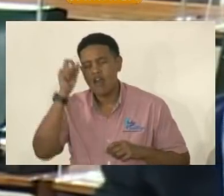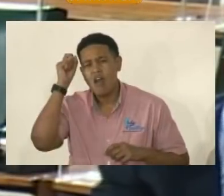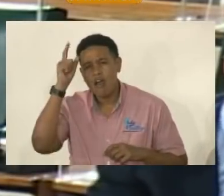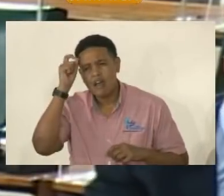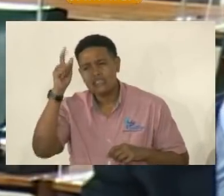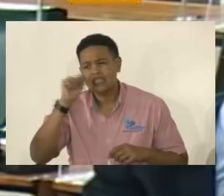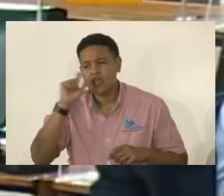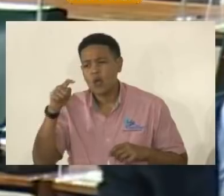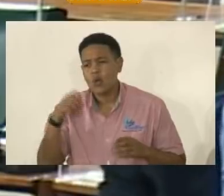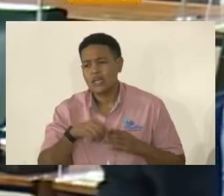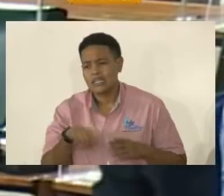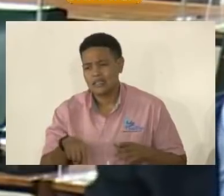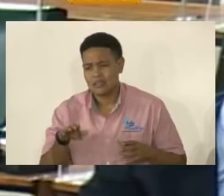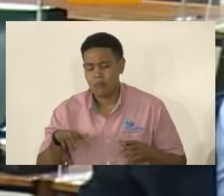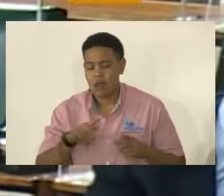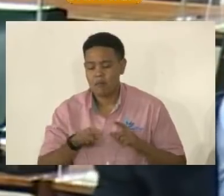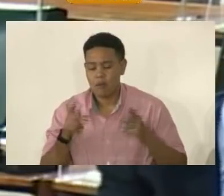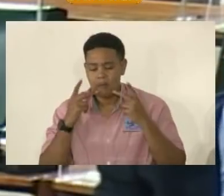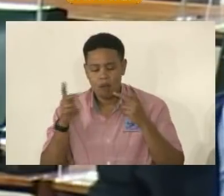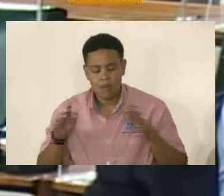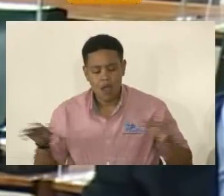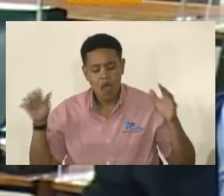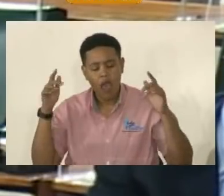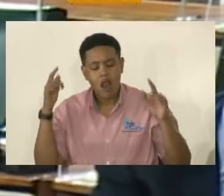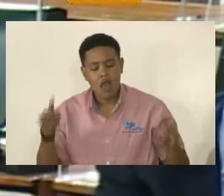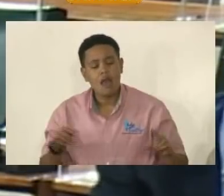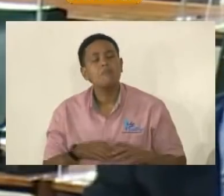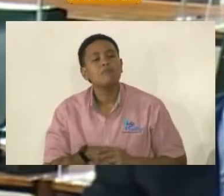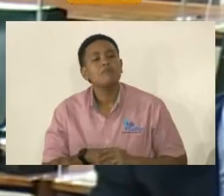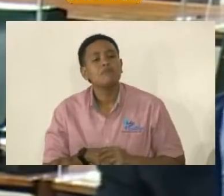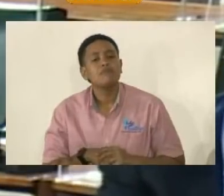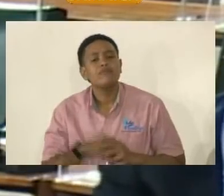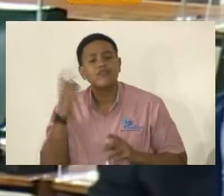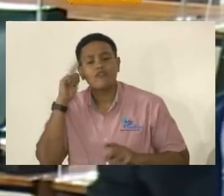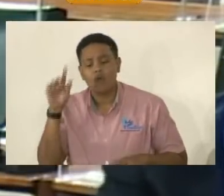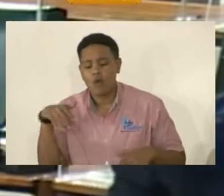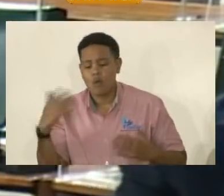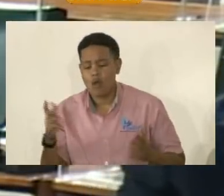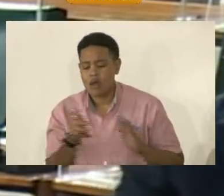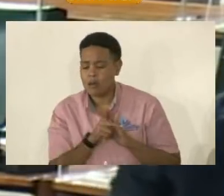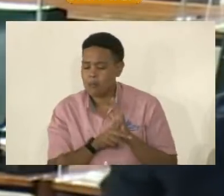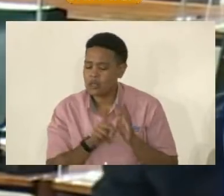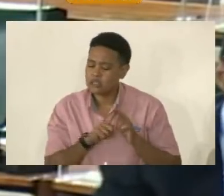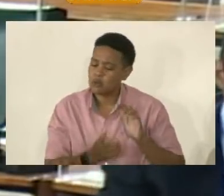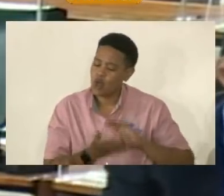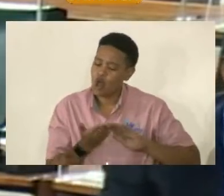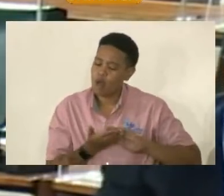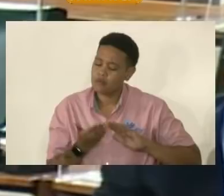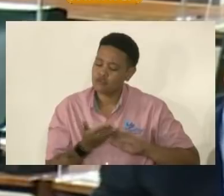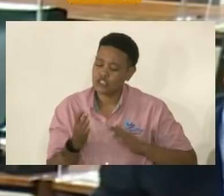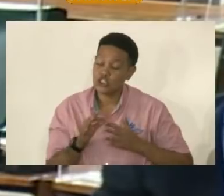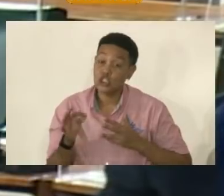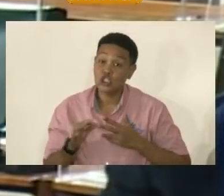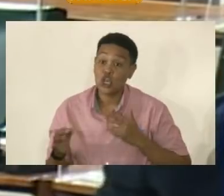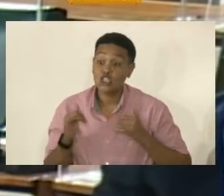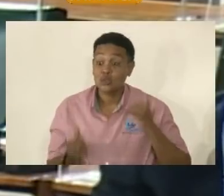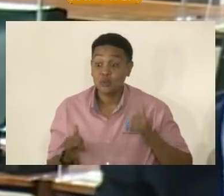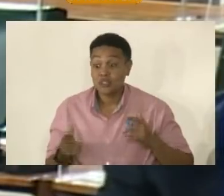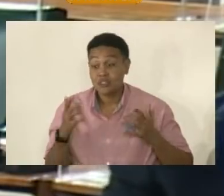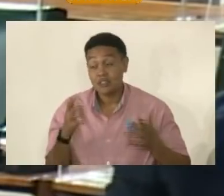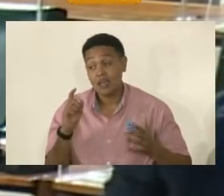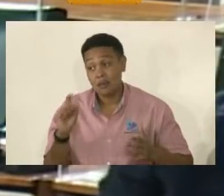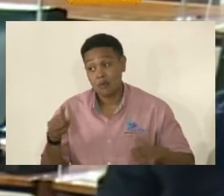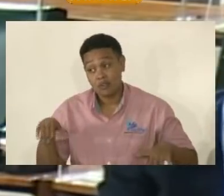not just in this chamber, but in the public, for the policy and operational choices which are to be